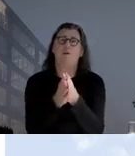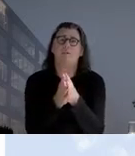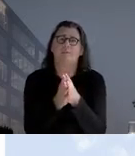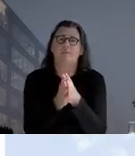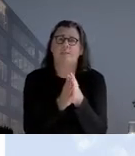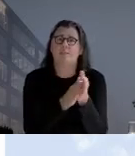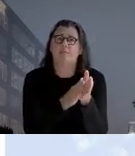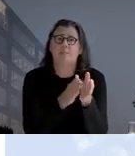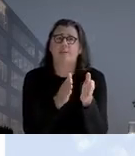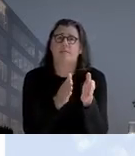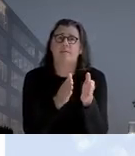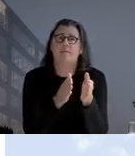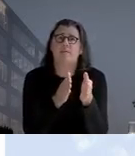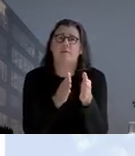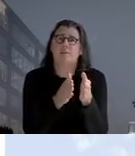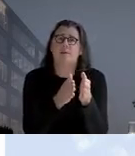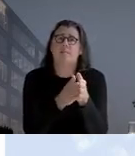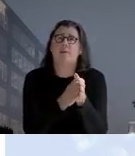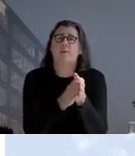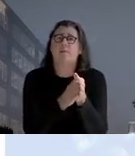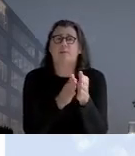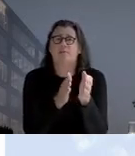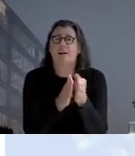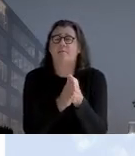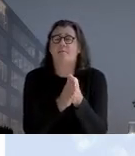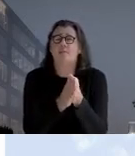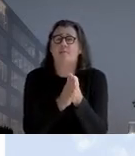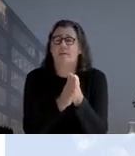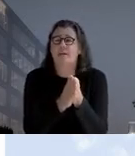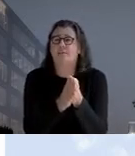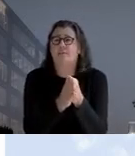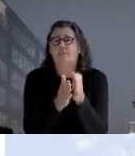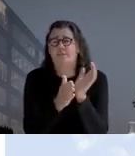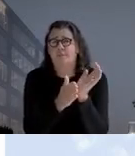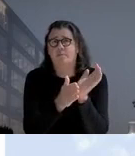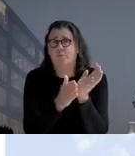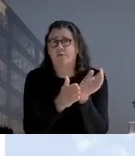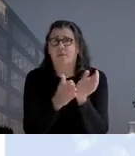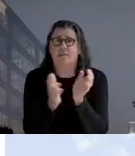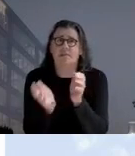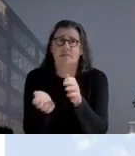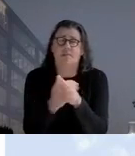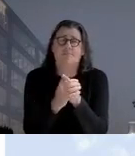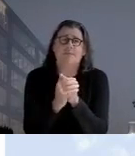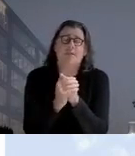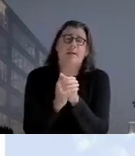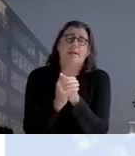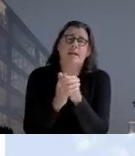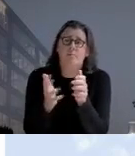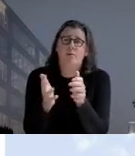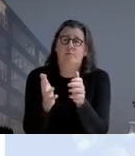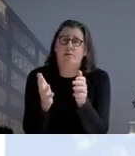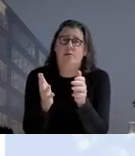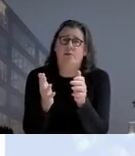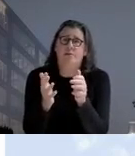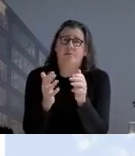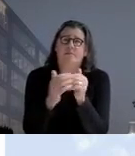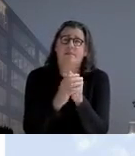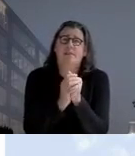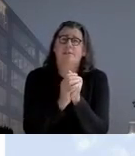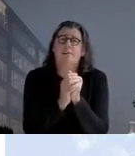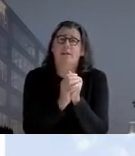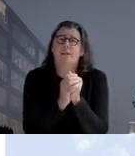will know, is the resistance of a material or buildup to the transmission of heat from one side to the other. Heat moves, cold